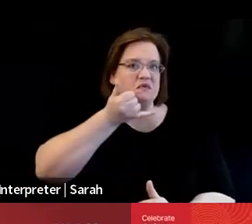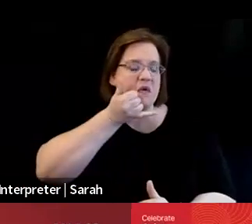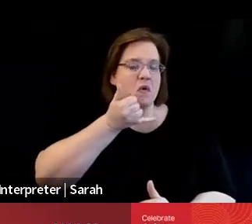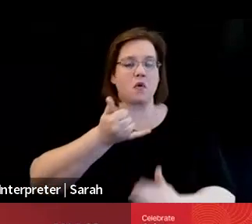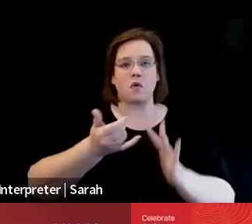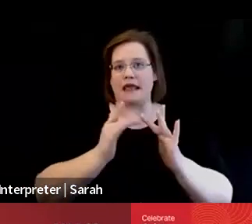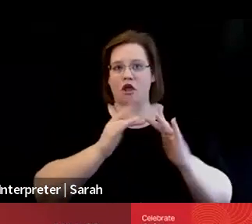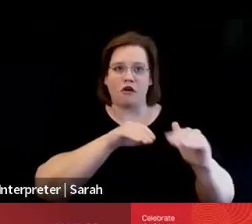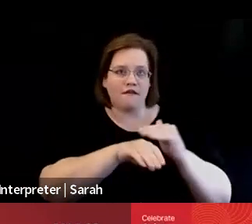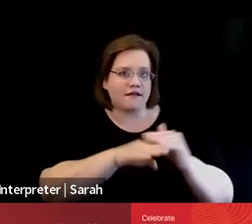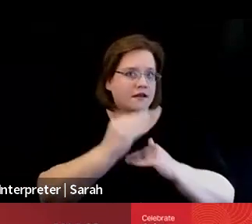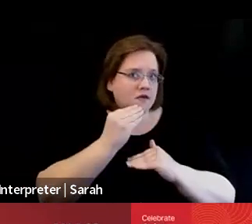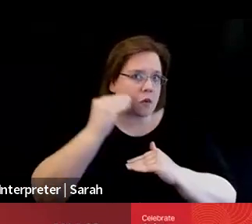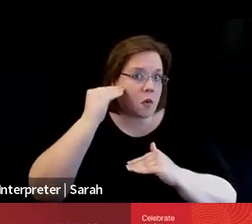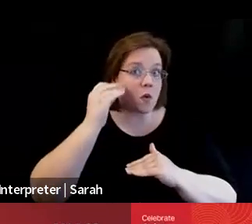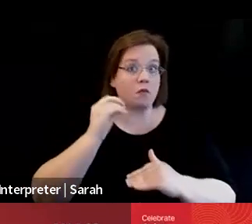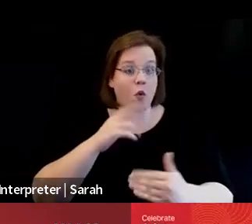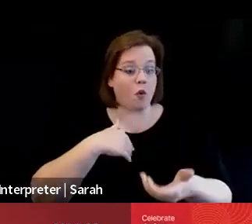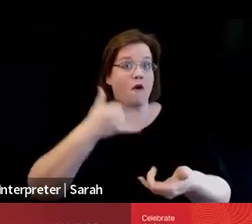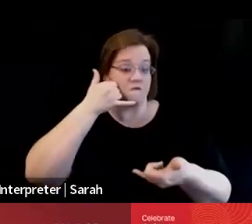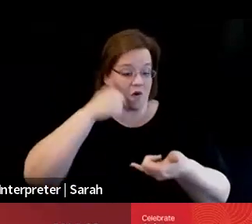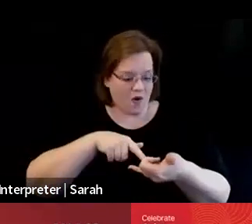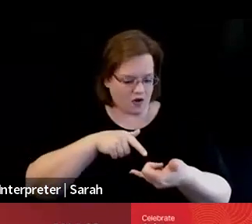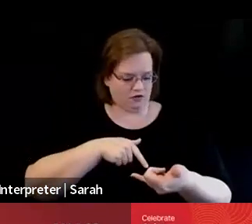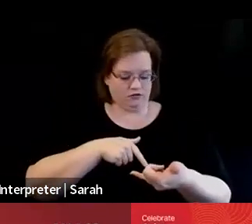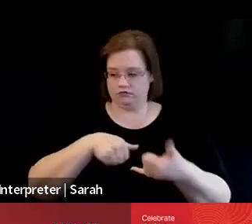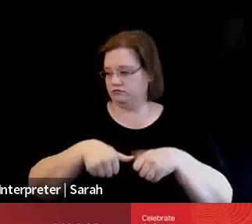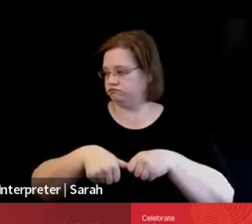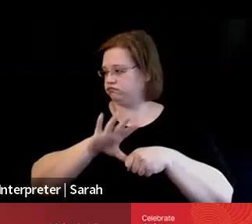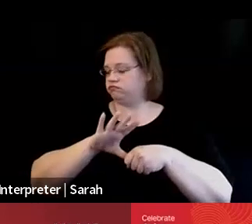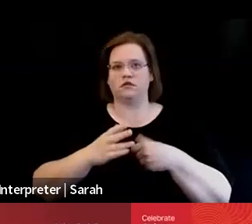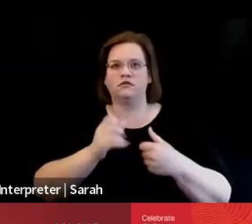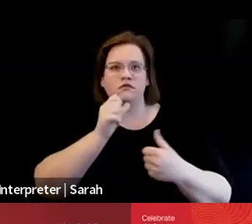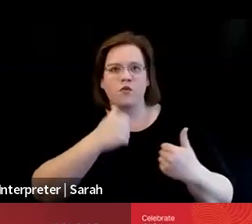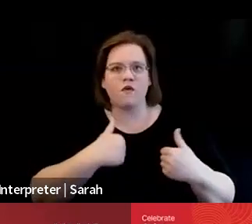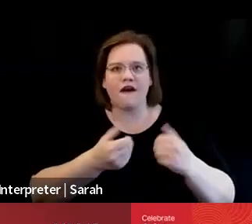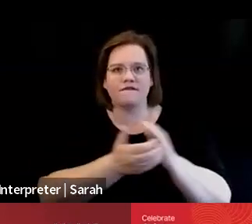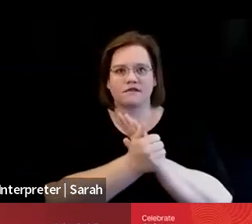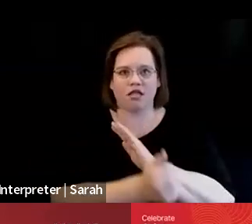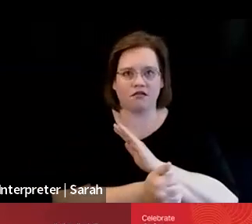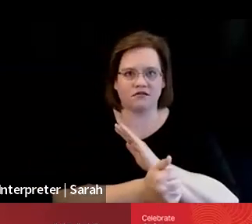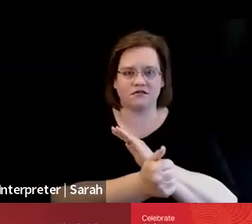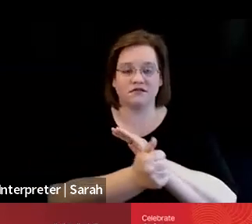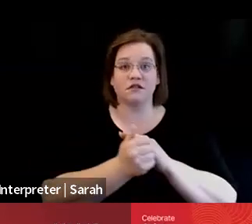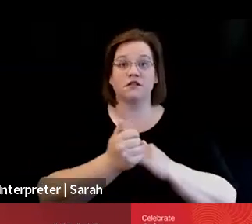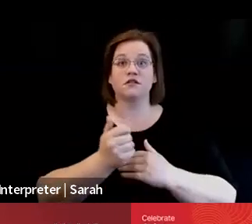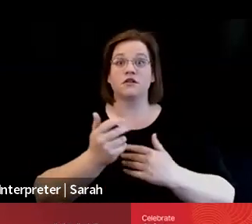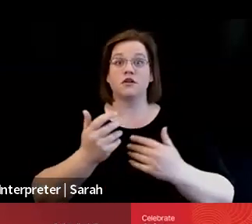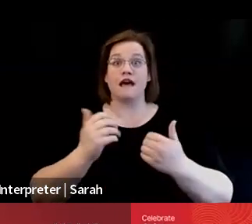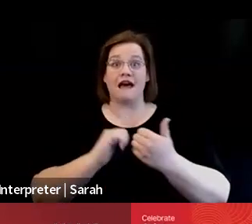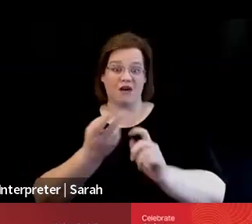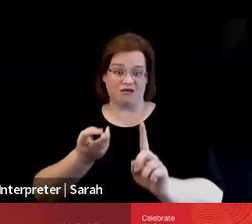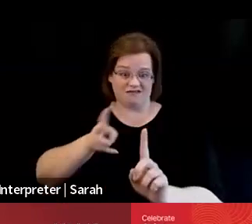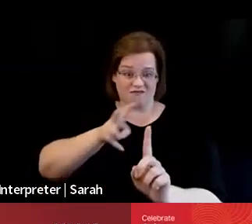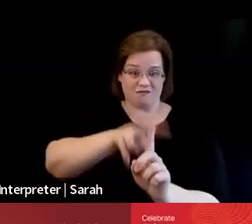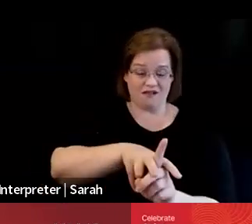digital literacy skills to be able to use those things. So to your point, in terms of how are people acting out their health literacy skills,